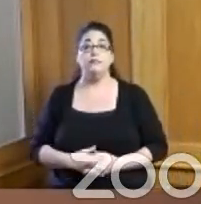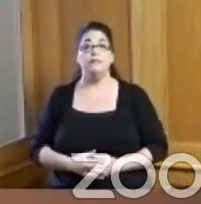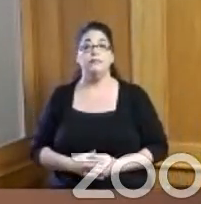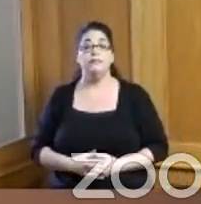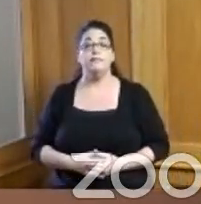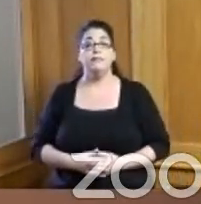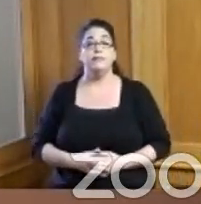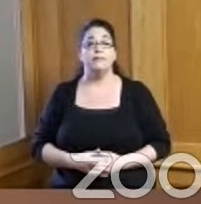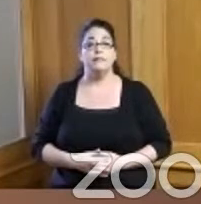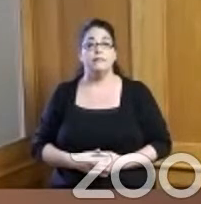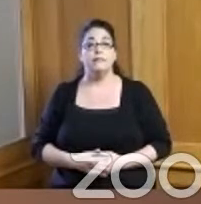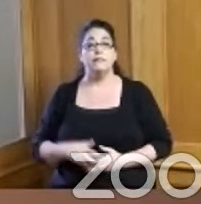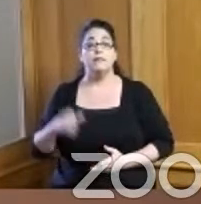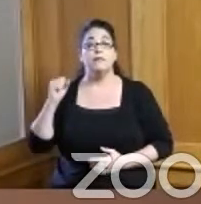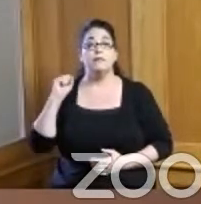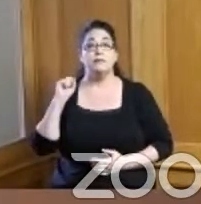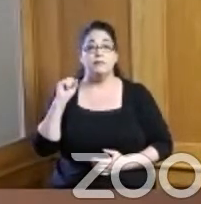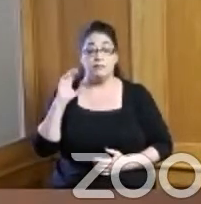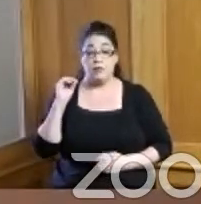So the